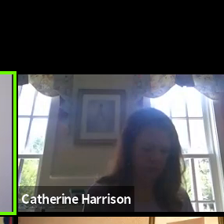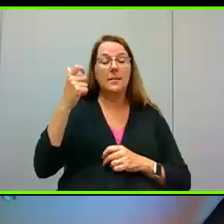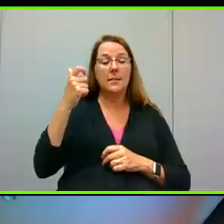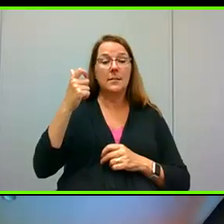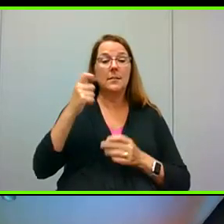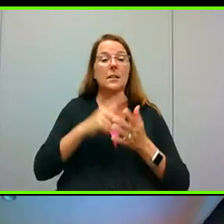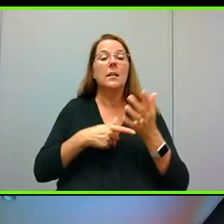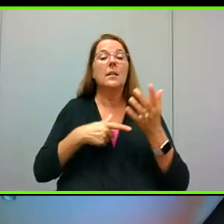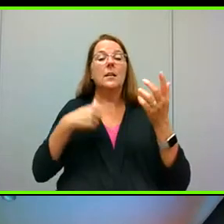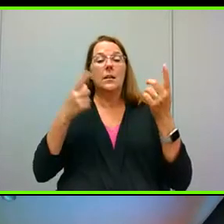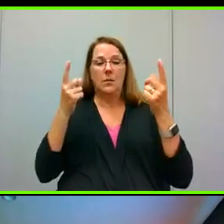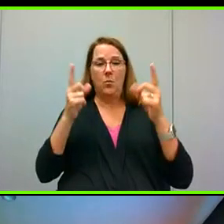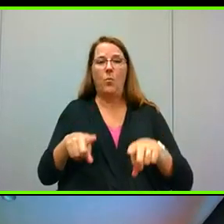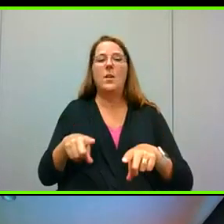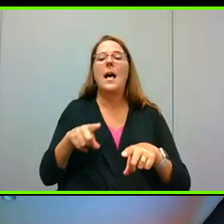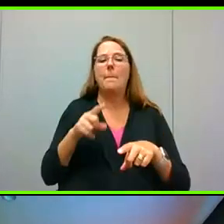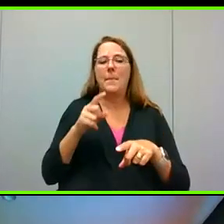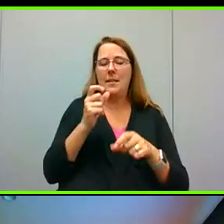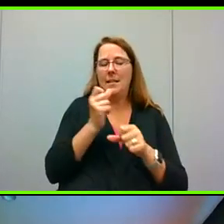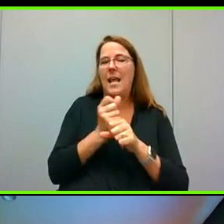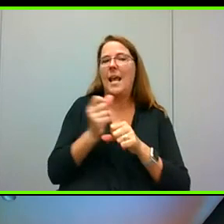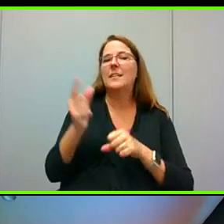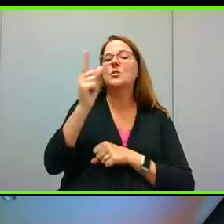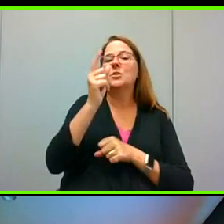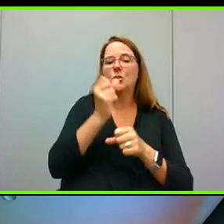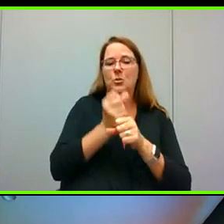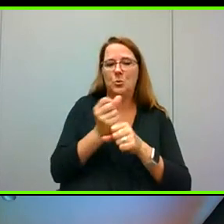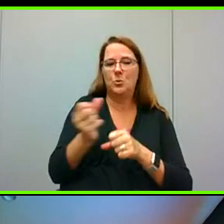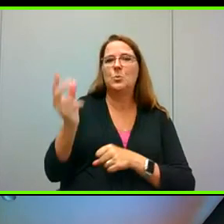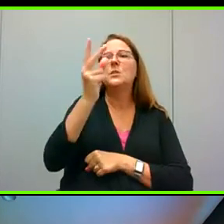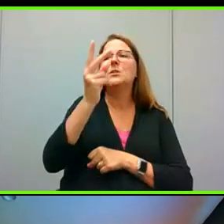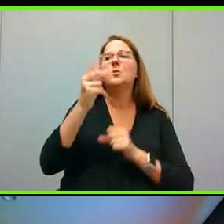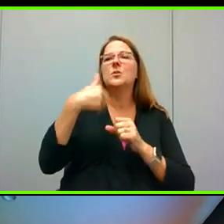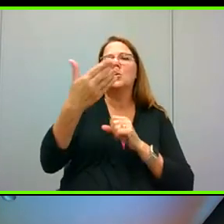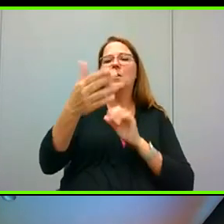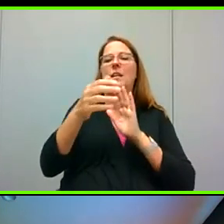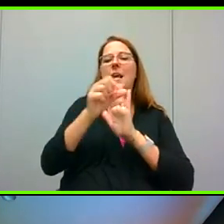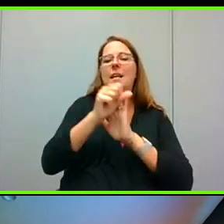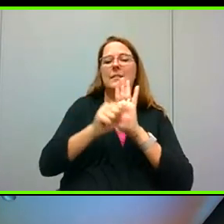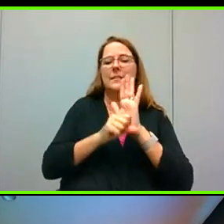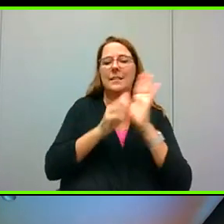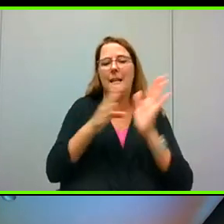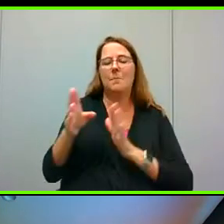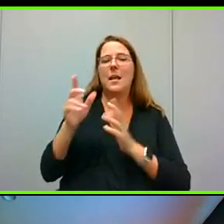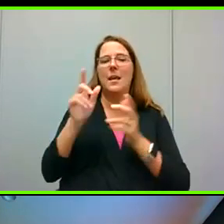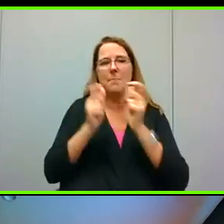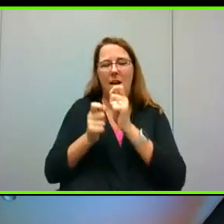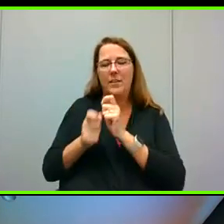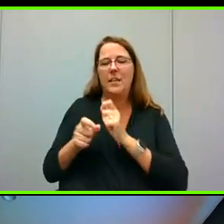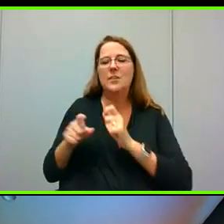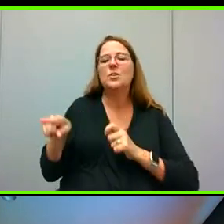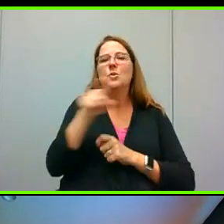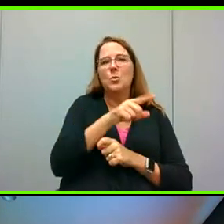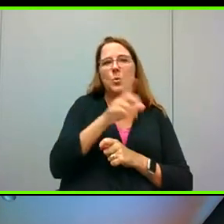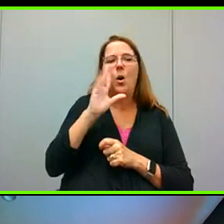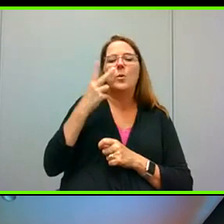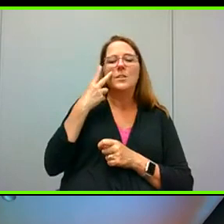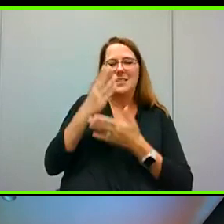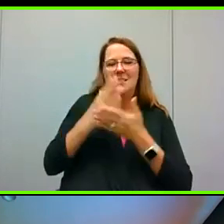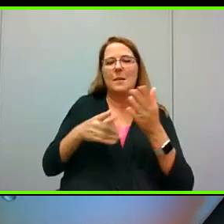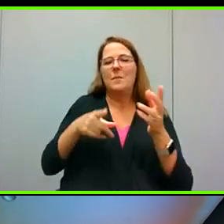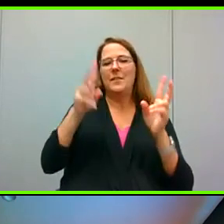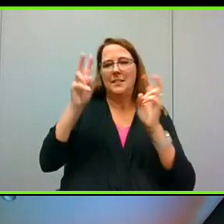happen over the course of the next year and probably 2 until the next state plan modification is that you all will probably see some of these